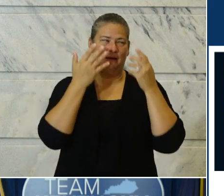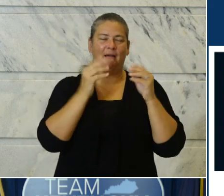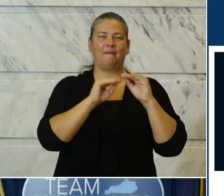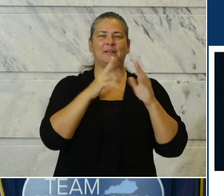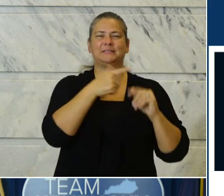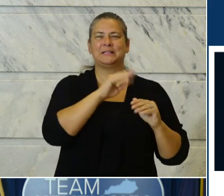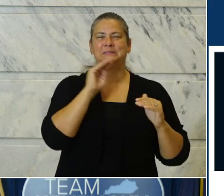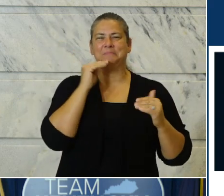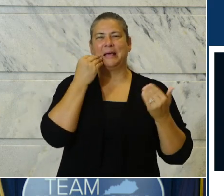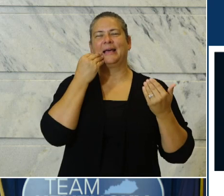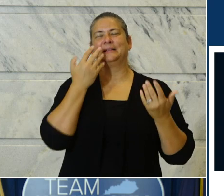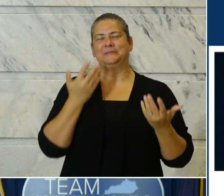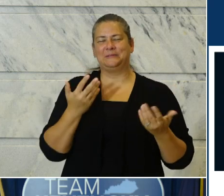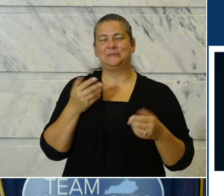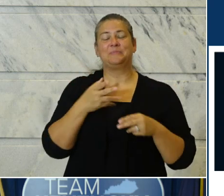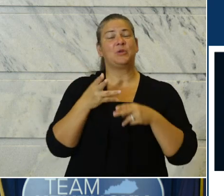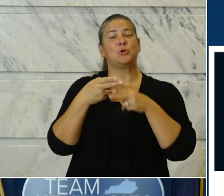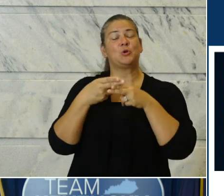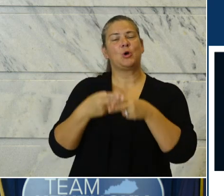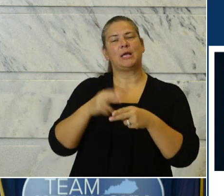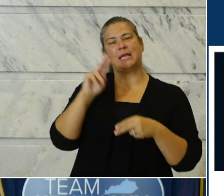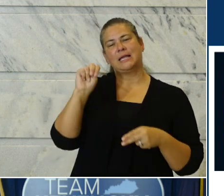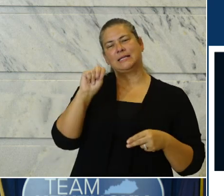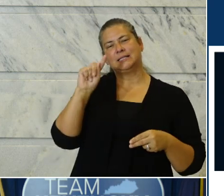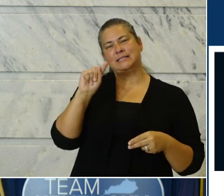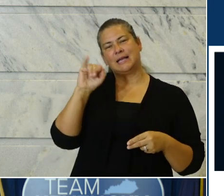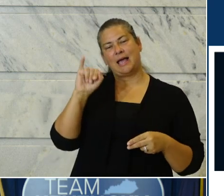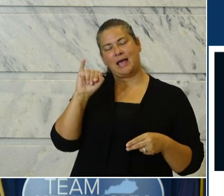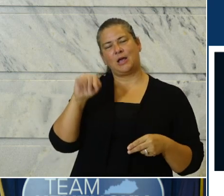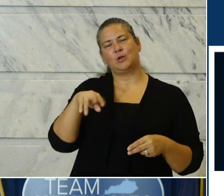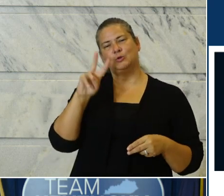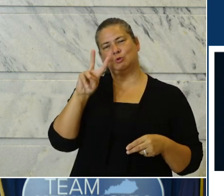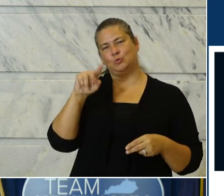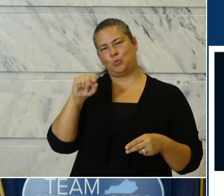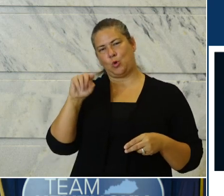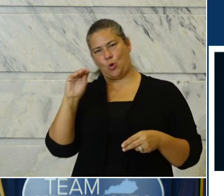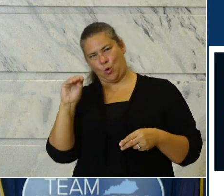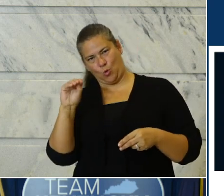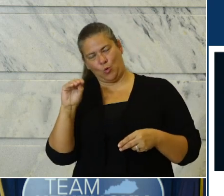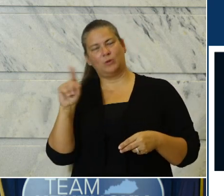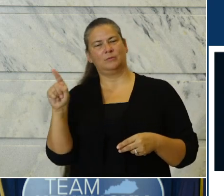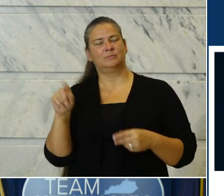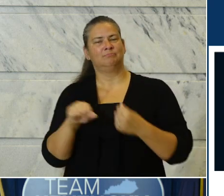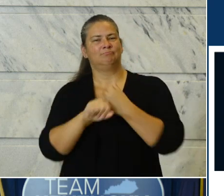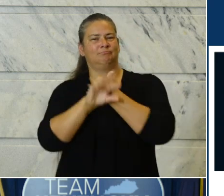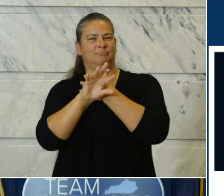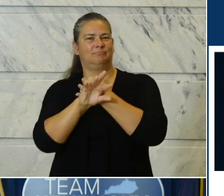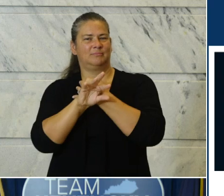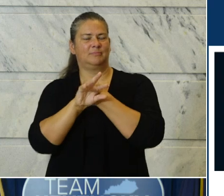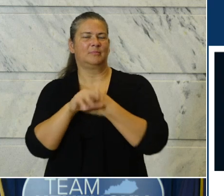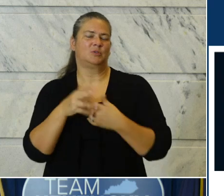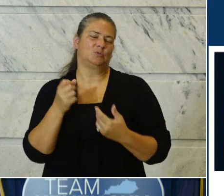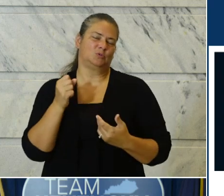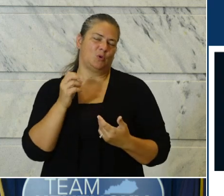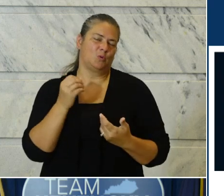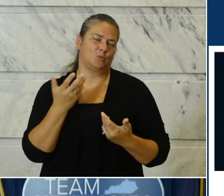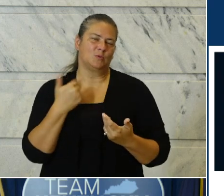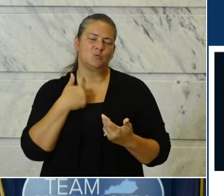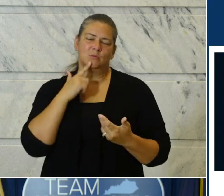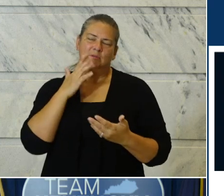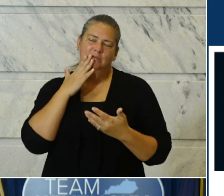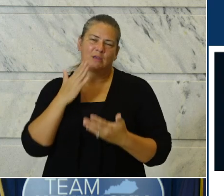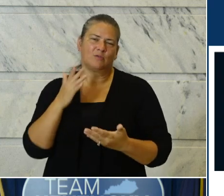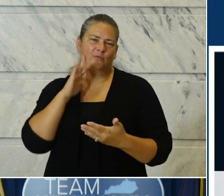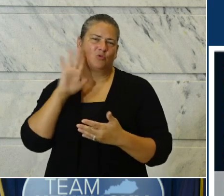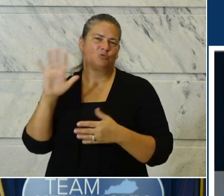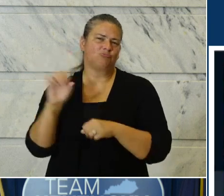excited to start what they're calling NTI 2.0, and to meet their students through Google Meet. And so thank you guys so much for doing